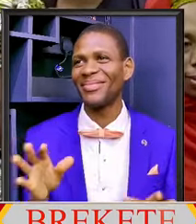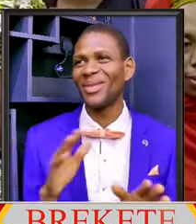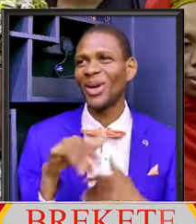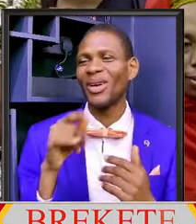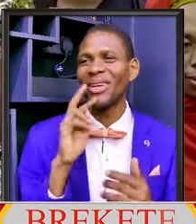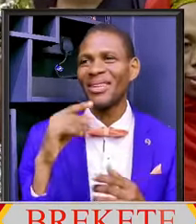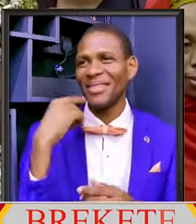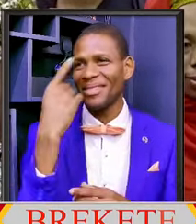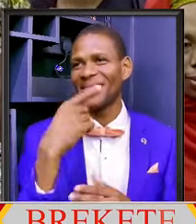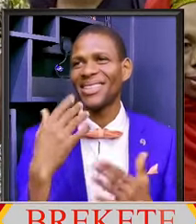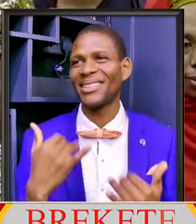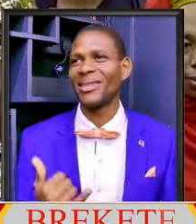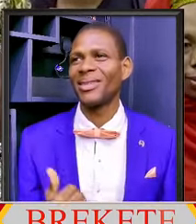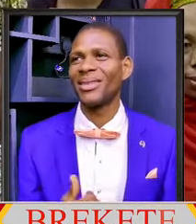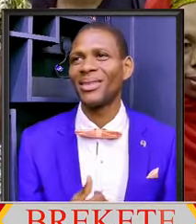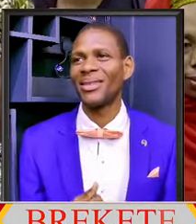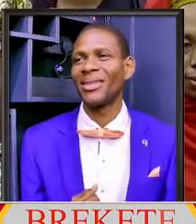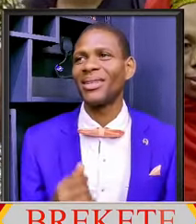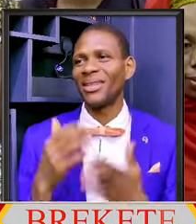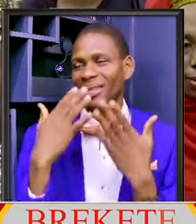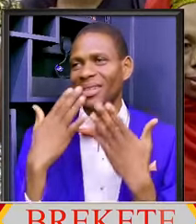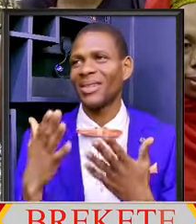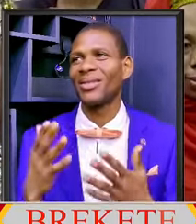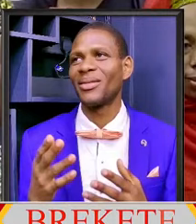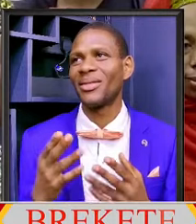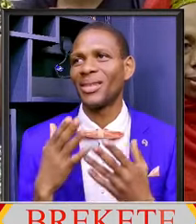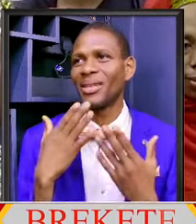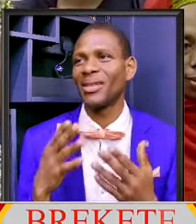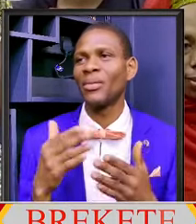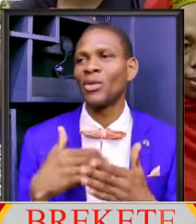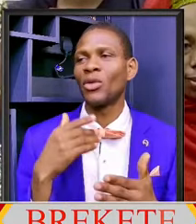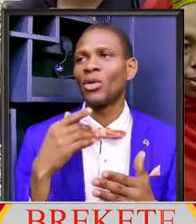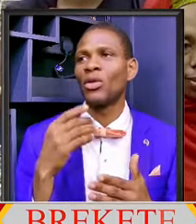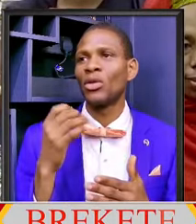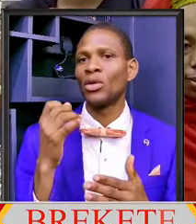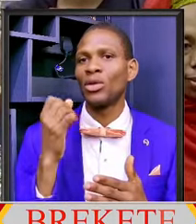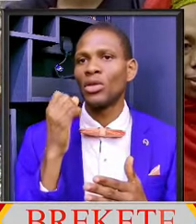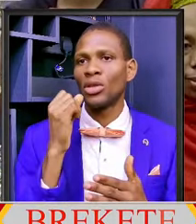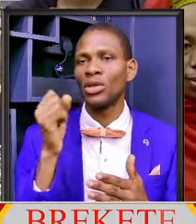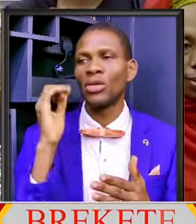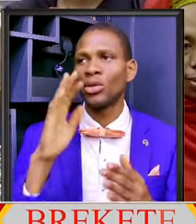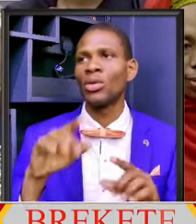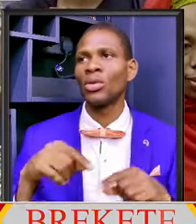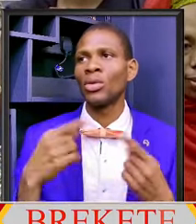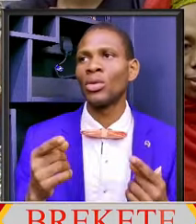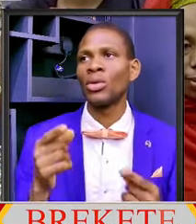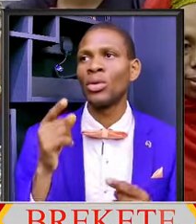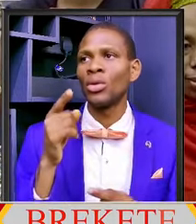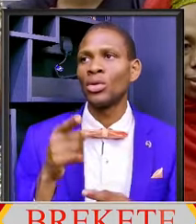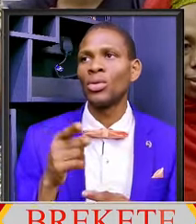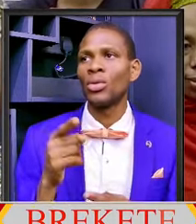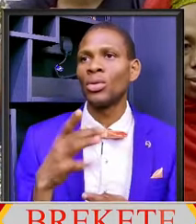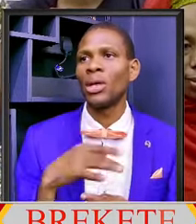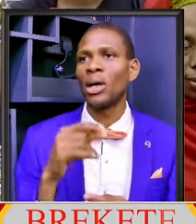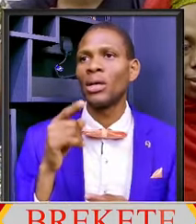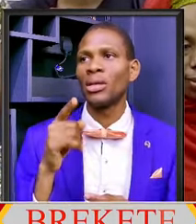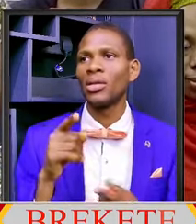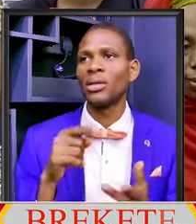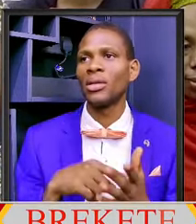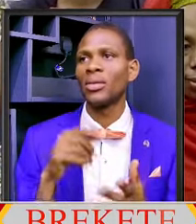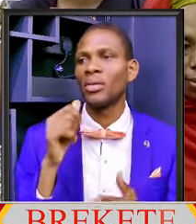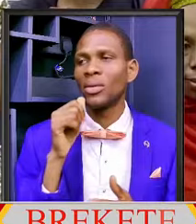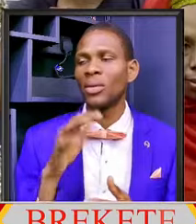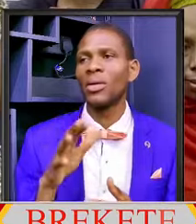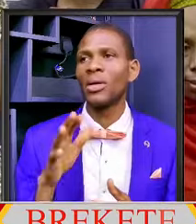all over her face. Thank you, ma. Thank you, sir. Before she go, you and this my